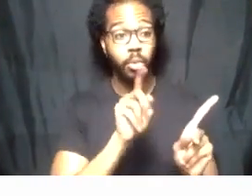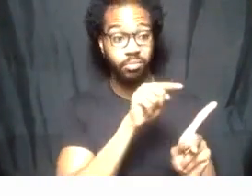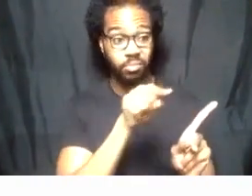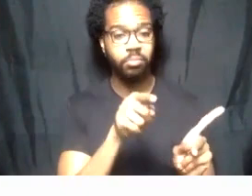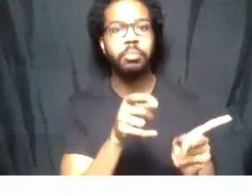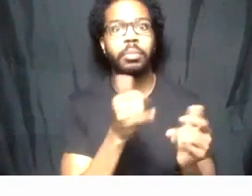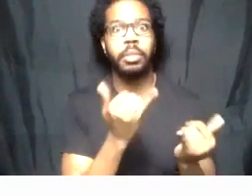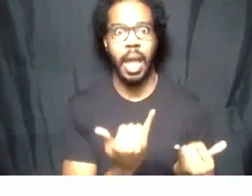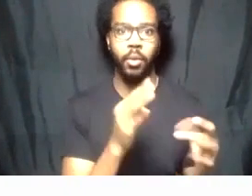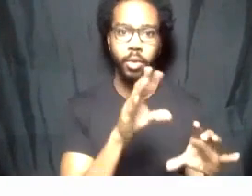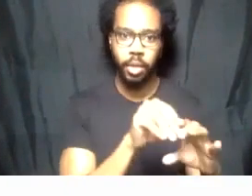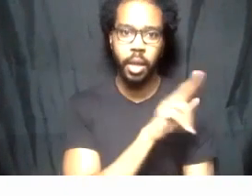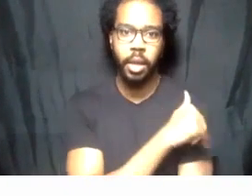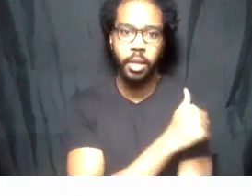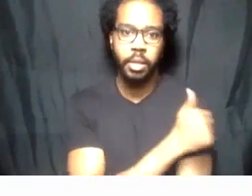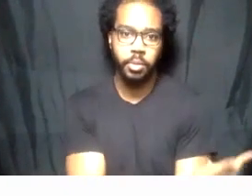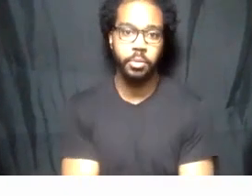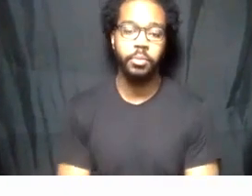hospitalized.